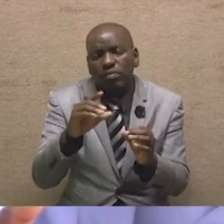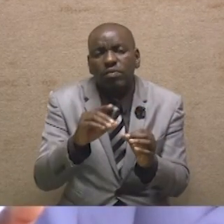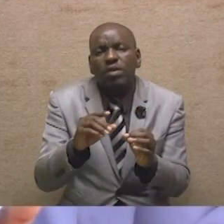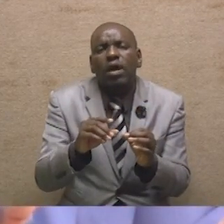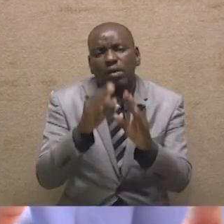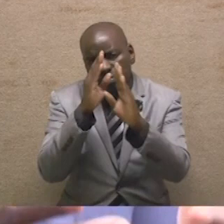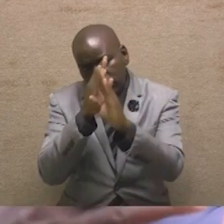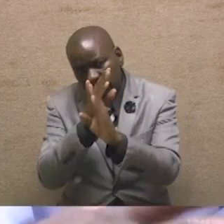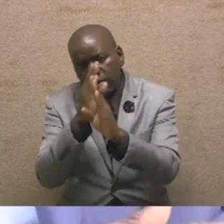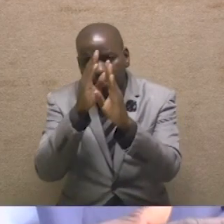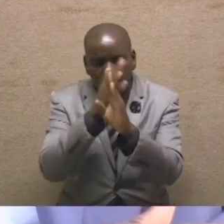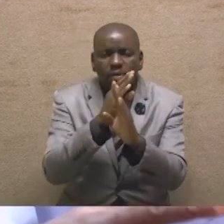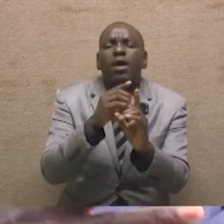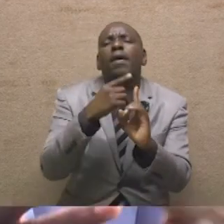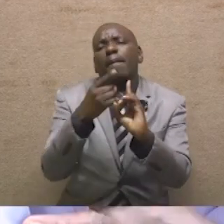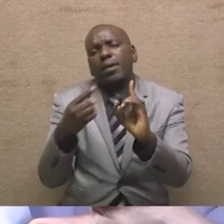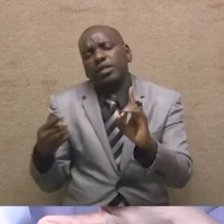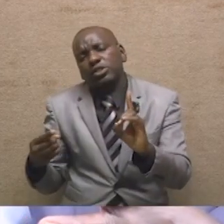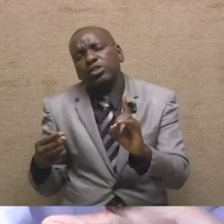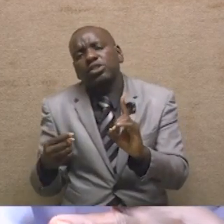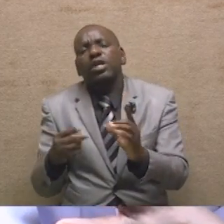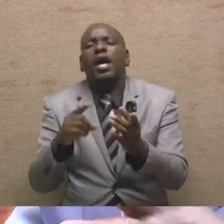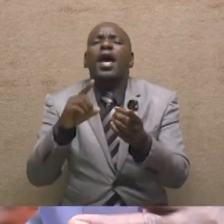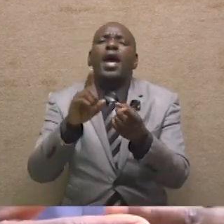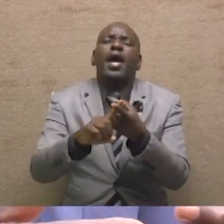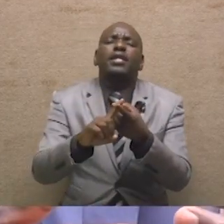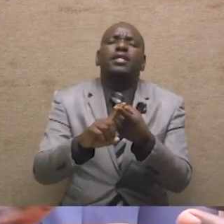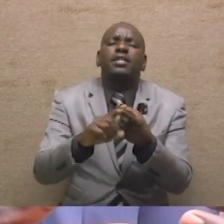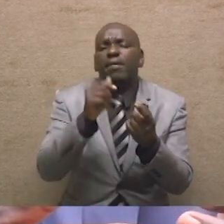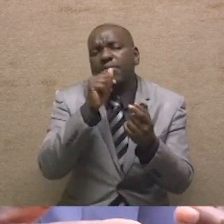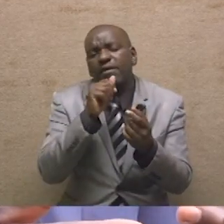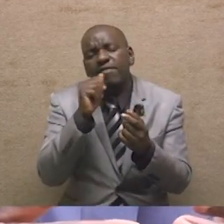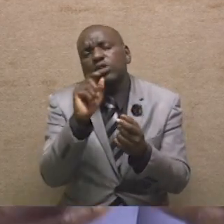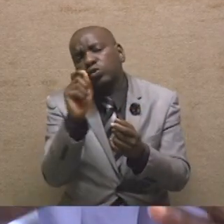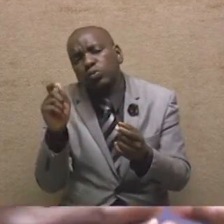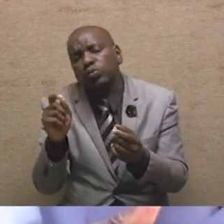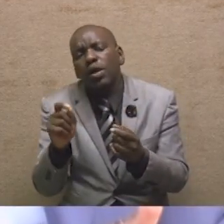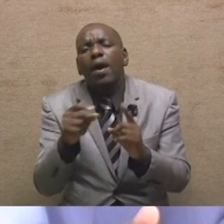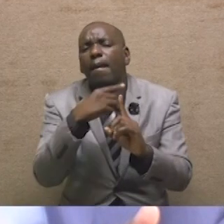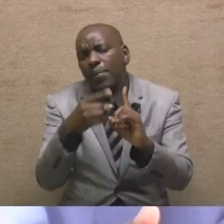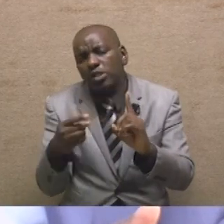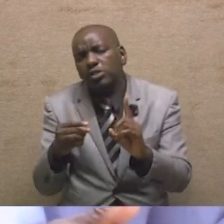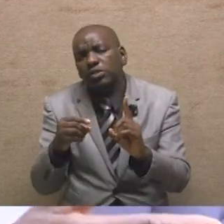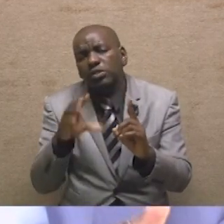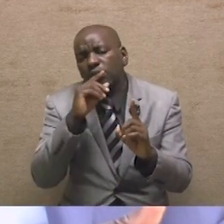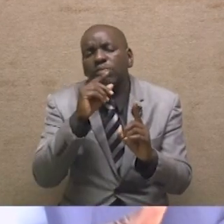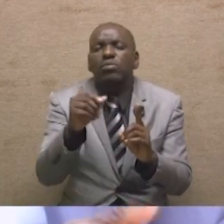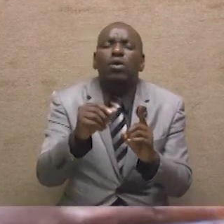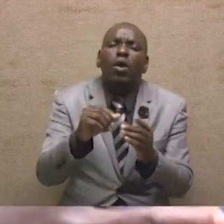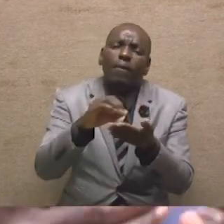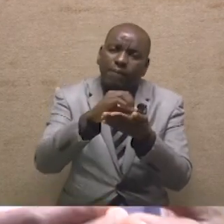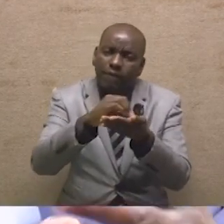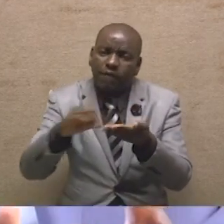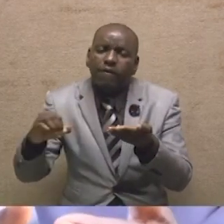game between the ministry and those institutions, where the ministry was trying to stamp out the growth